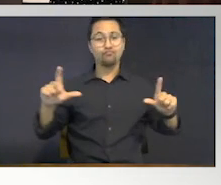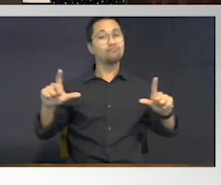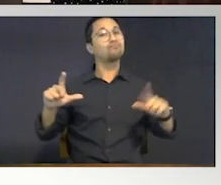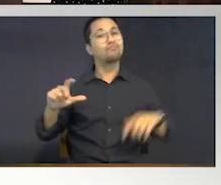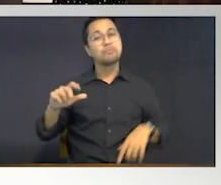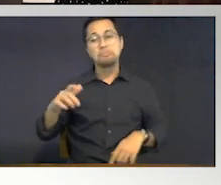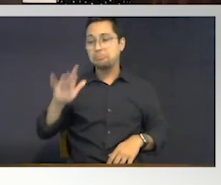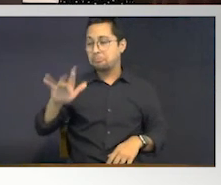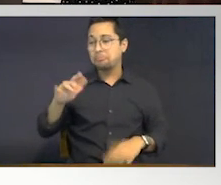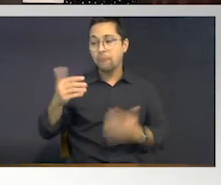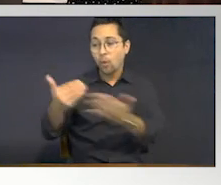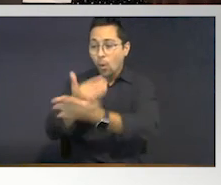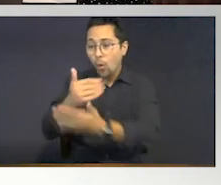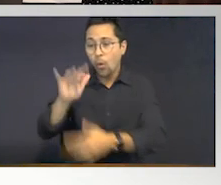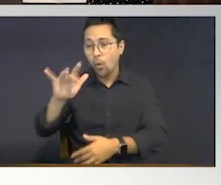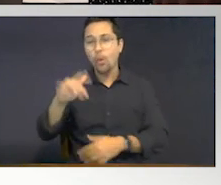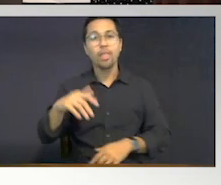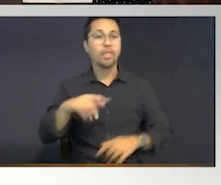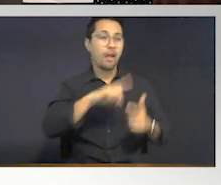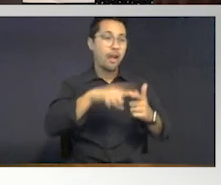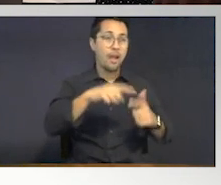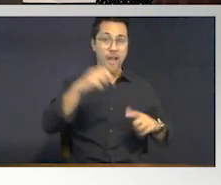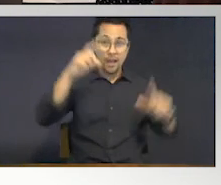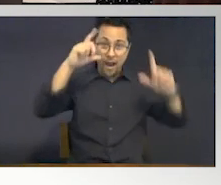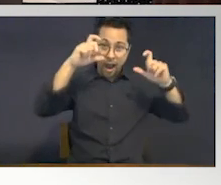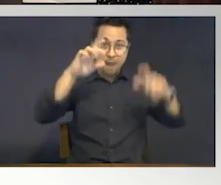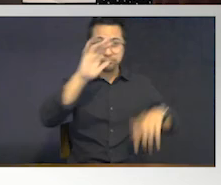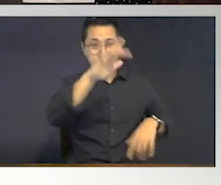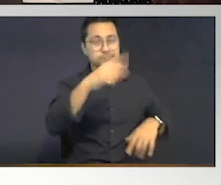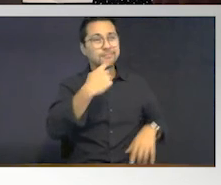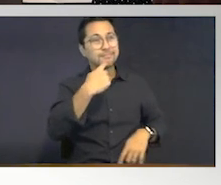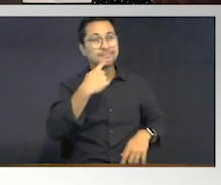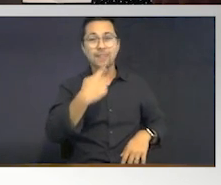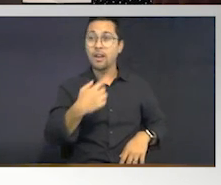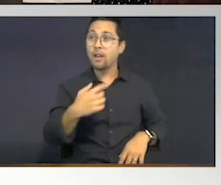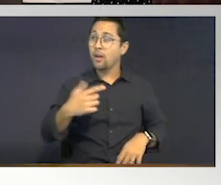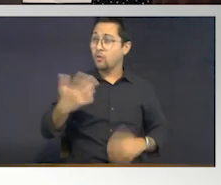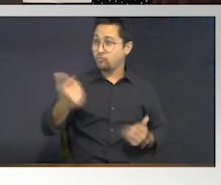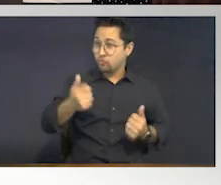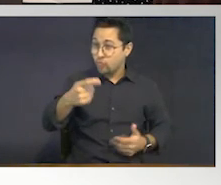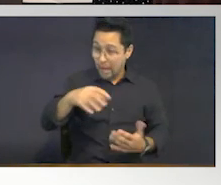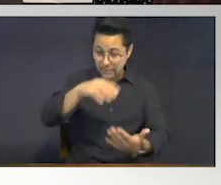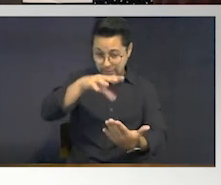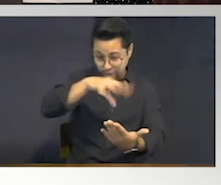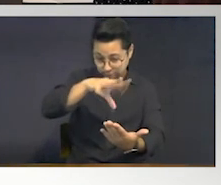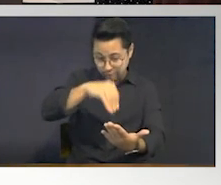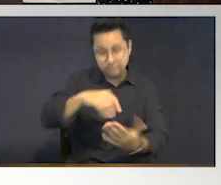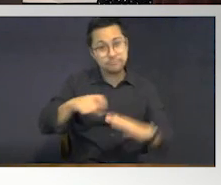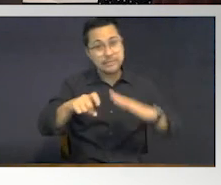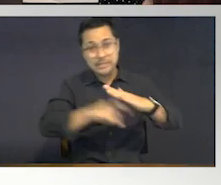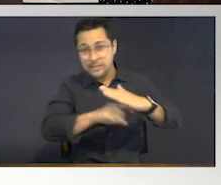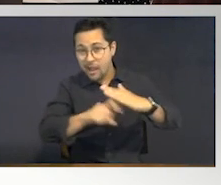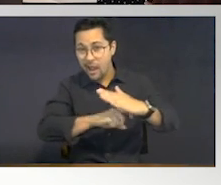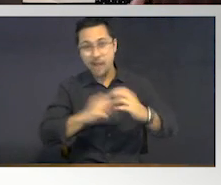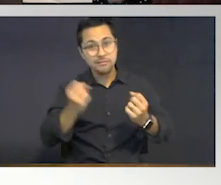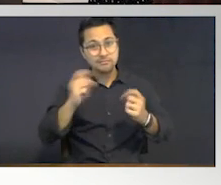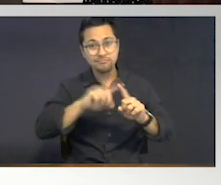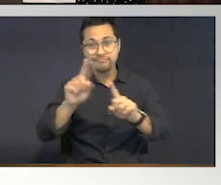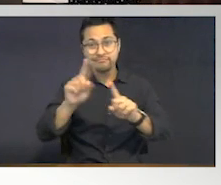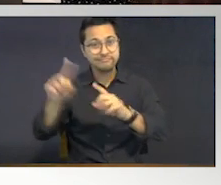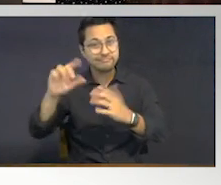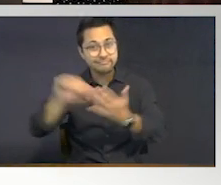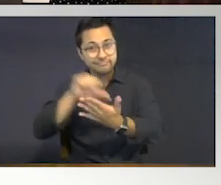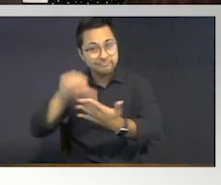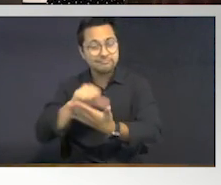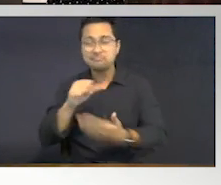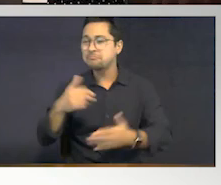and you hit new and you hit the little camera and it comes up and says, what do you want to scan? You can scan multiple pages. So even if